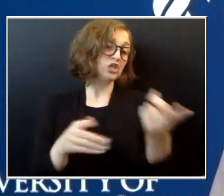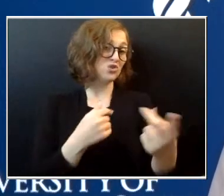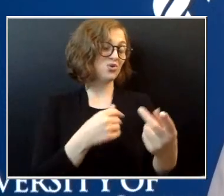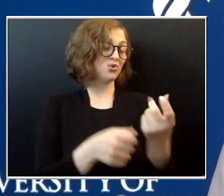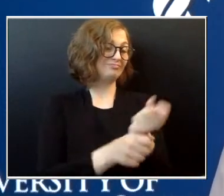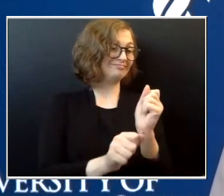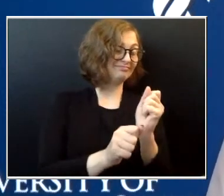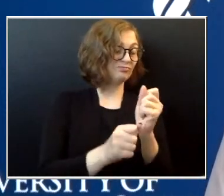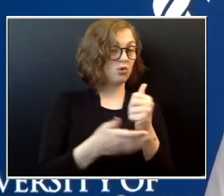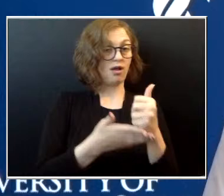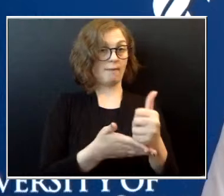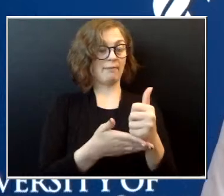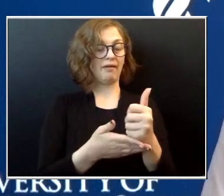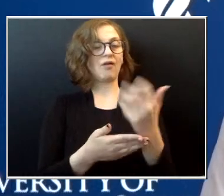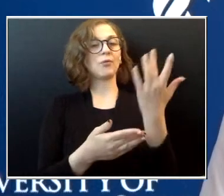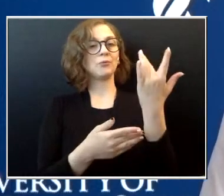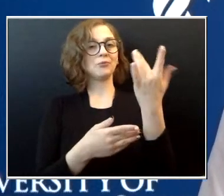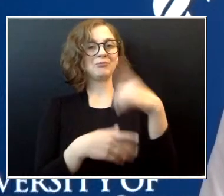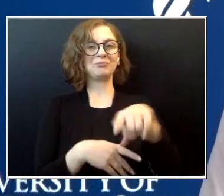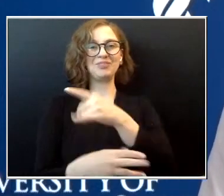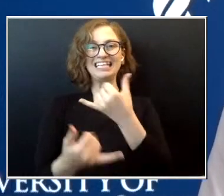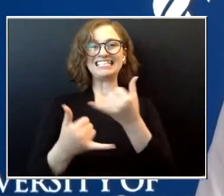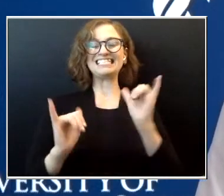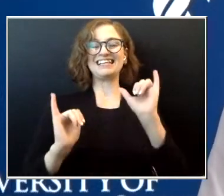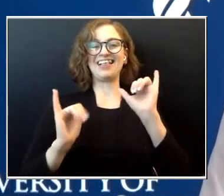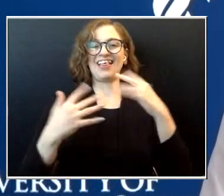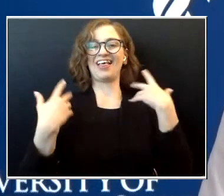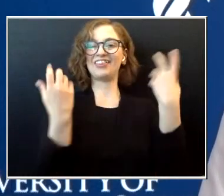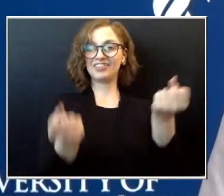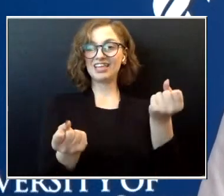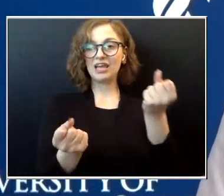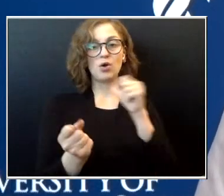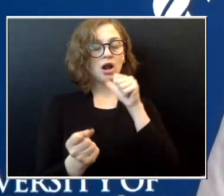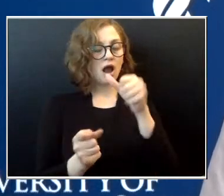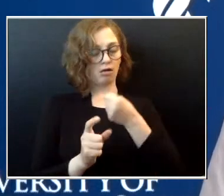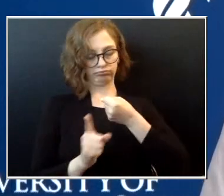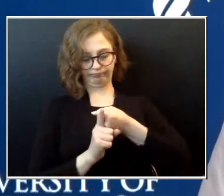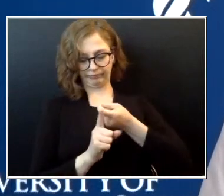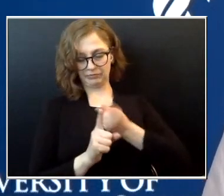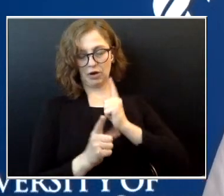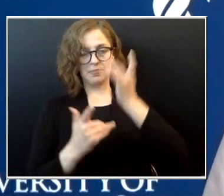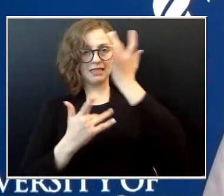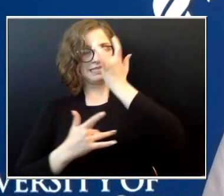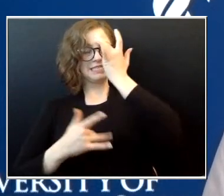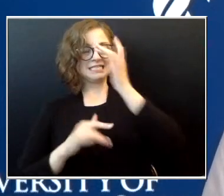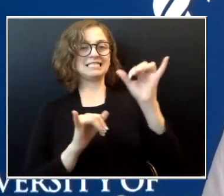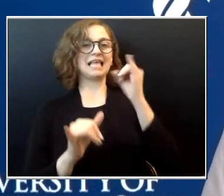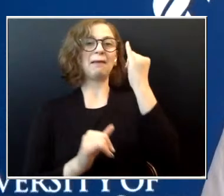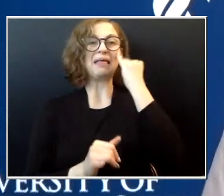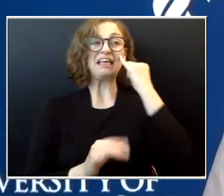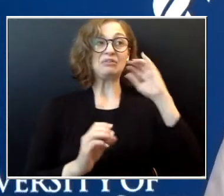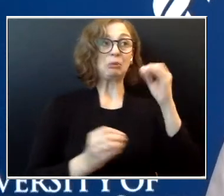people were still healthy, because they weren't affected by the disease as greatly as if they hadn't been